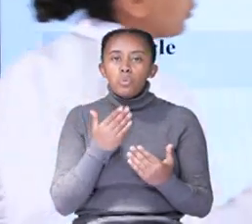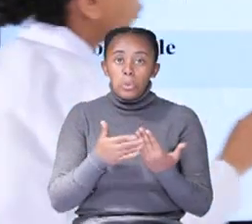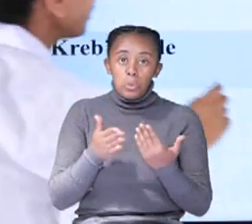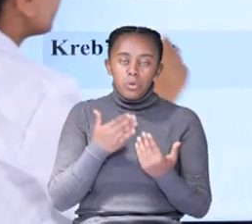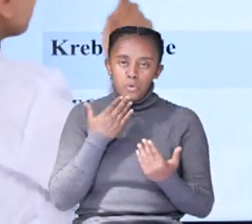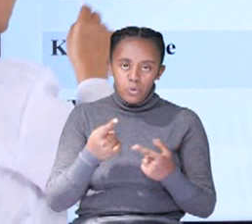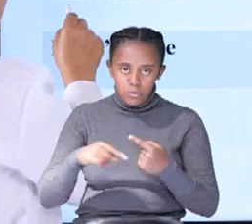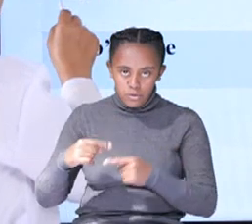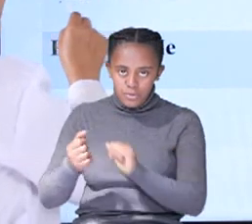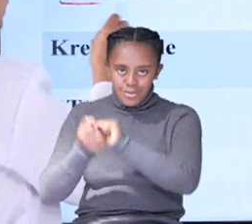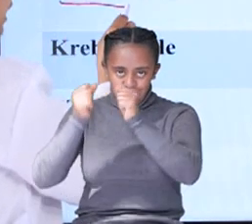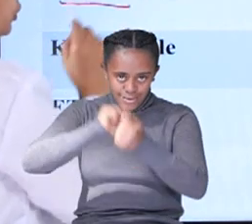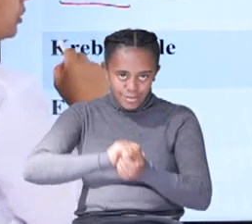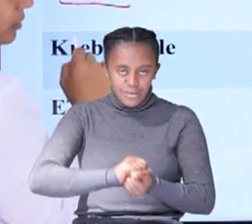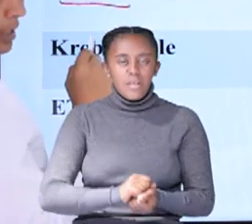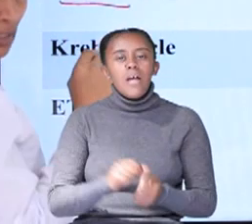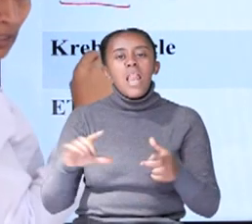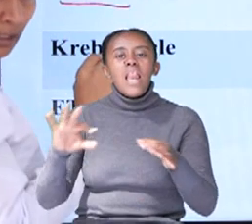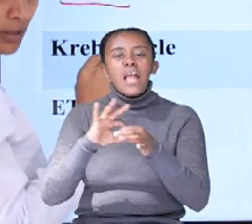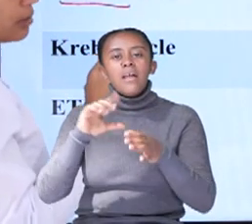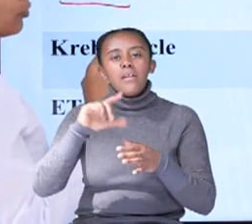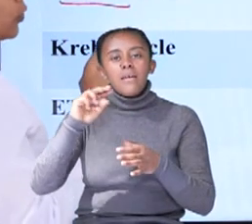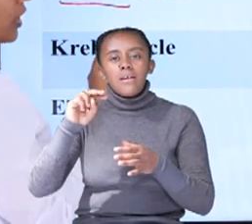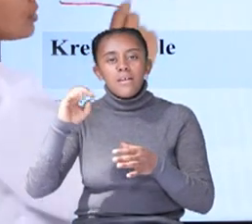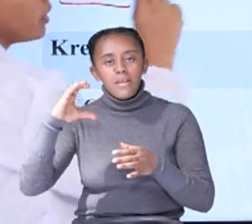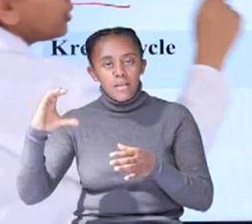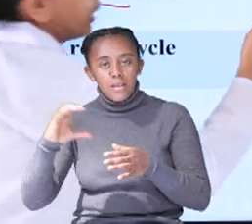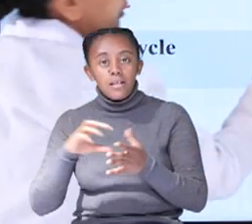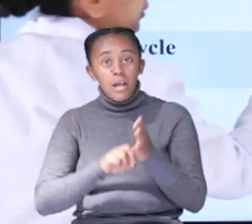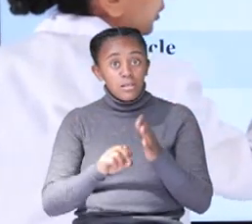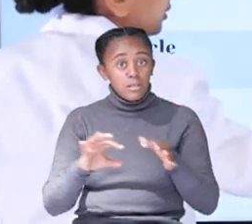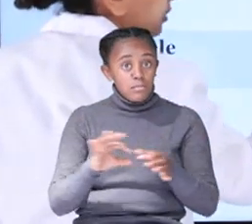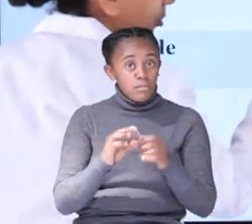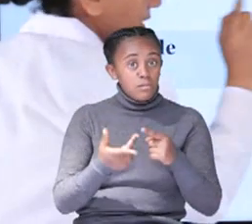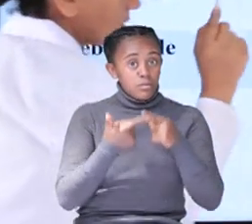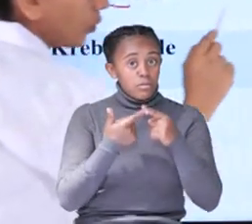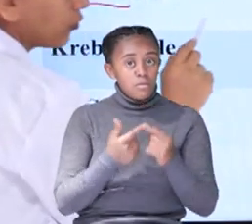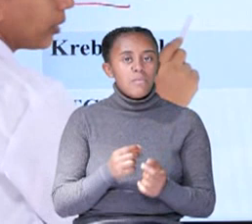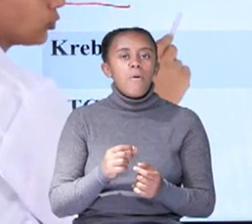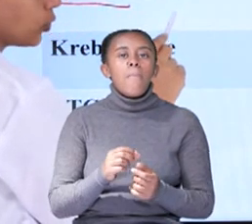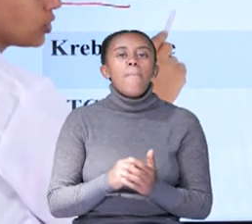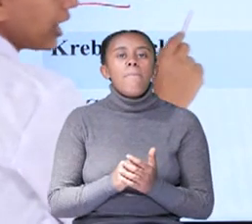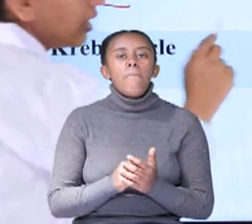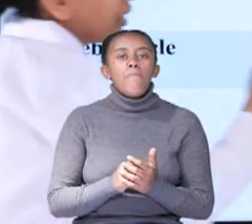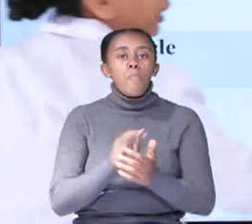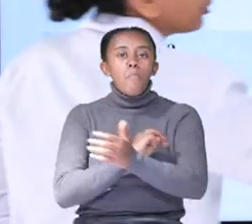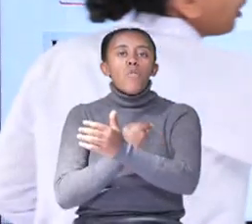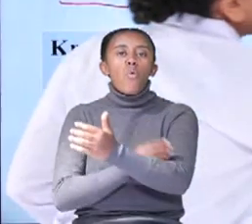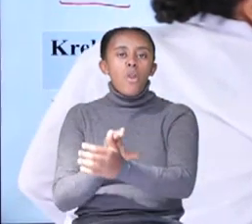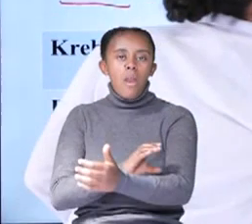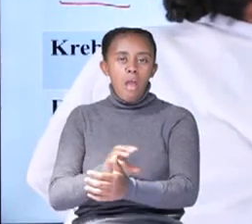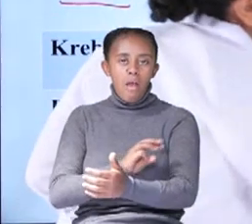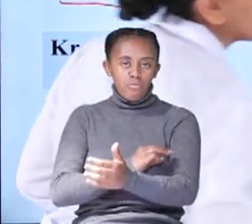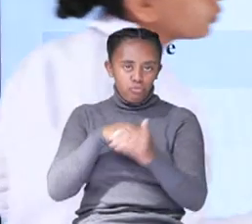into pyruvate. Link reaction is the second process that takes place in the matrix of mitochondria,